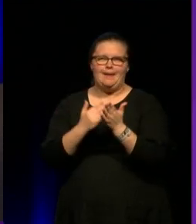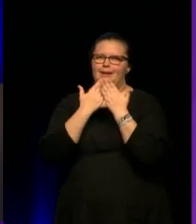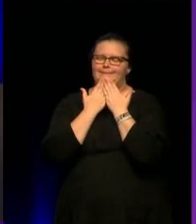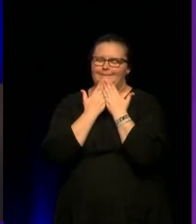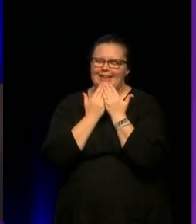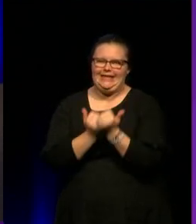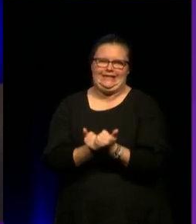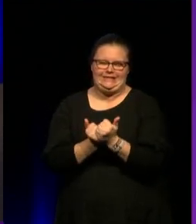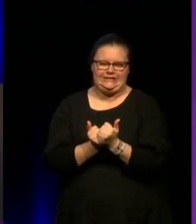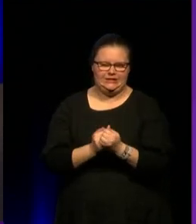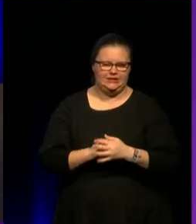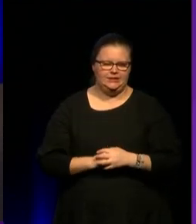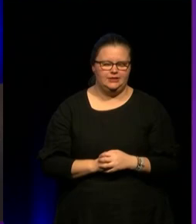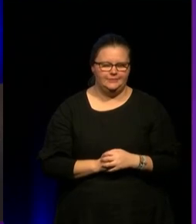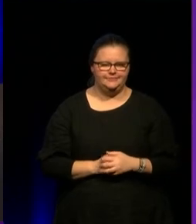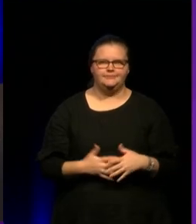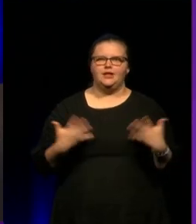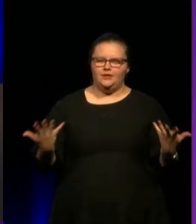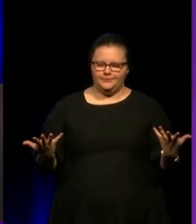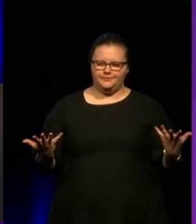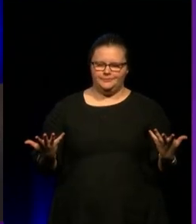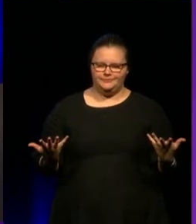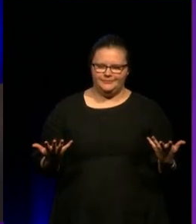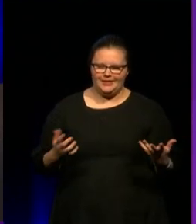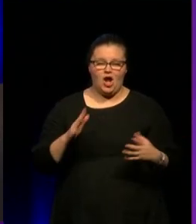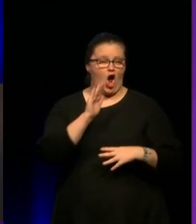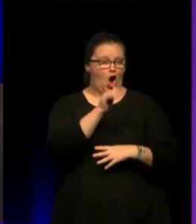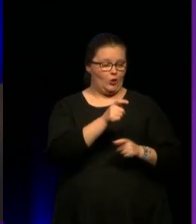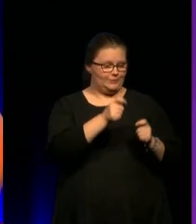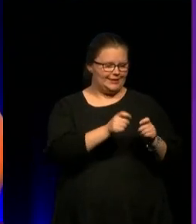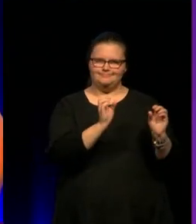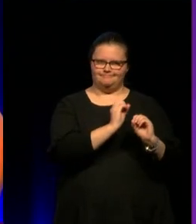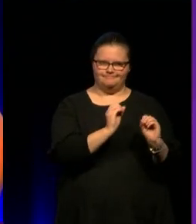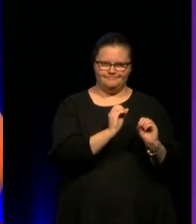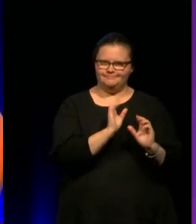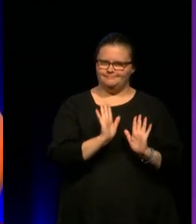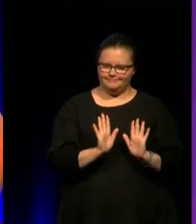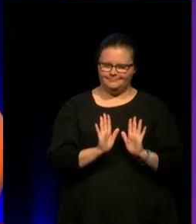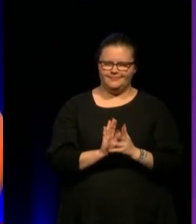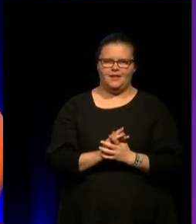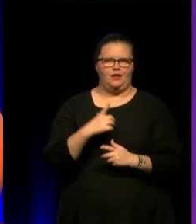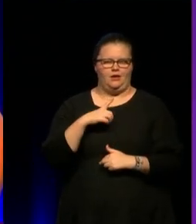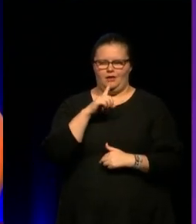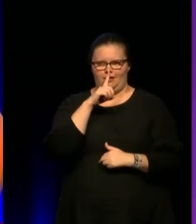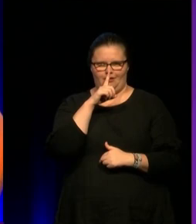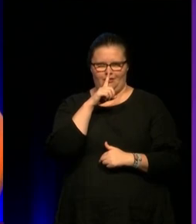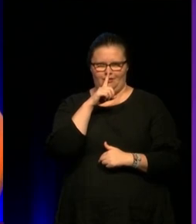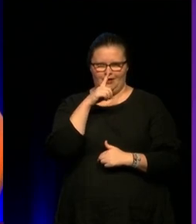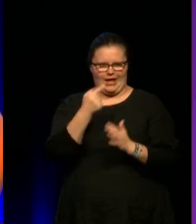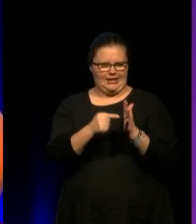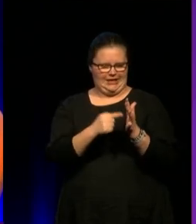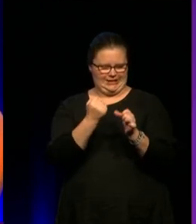We have a, so yes, but it won't be the home test. It'll be the, because we can't take that to the